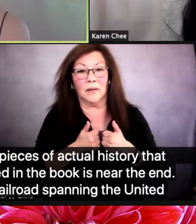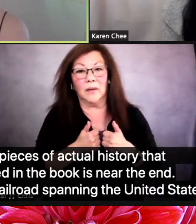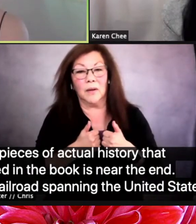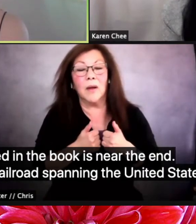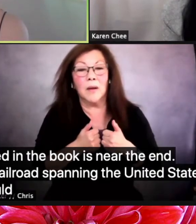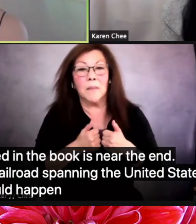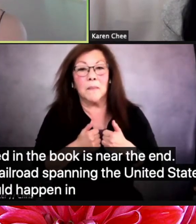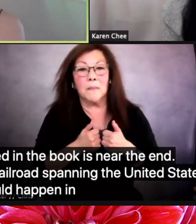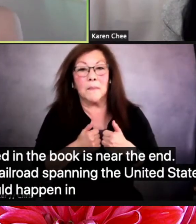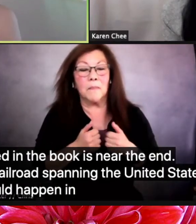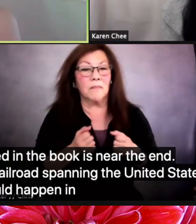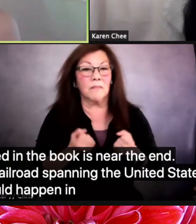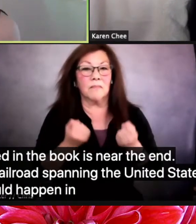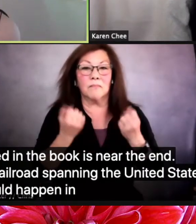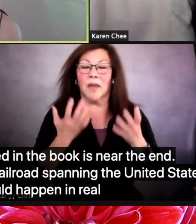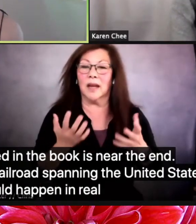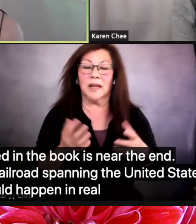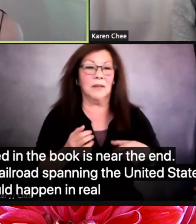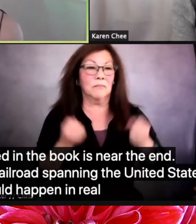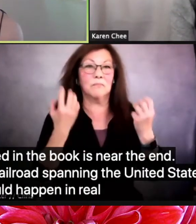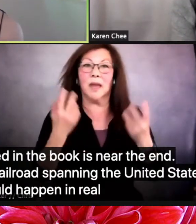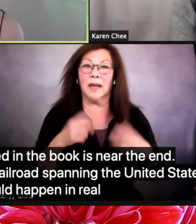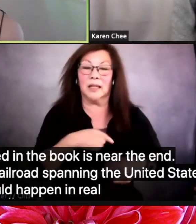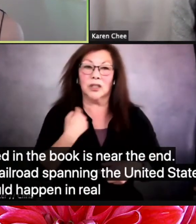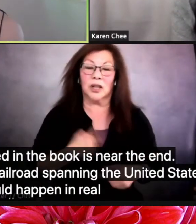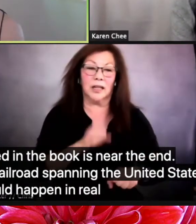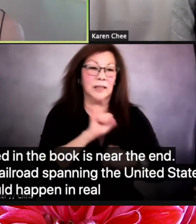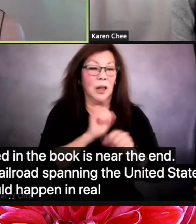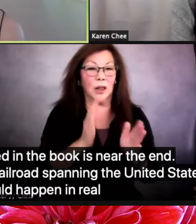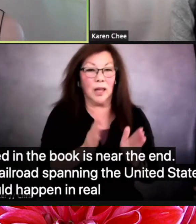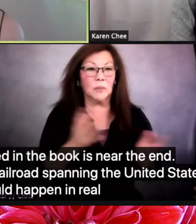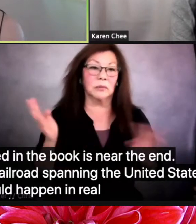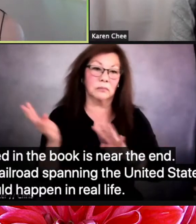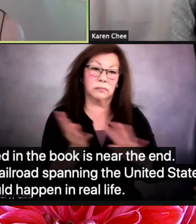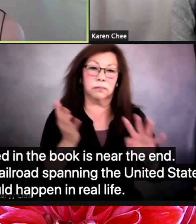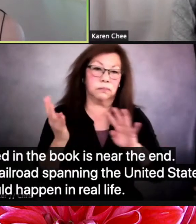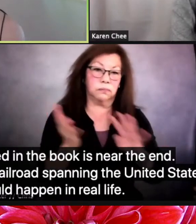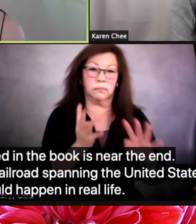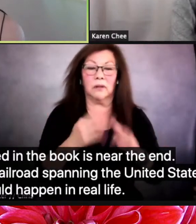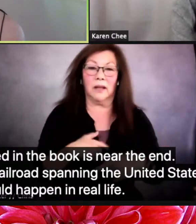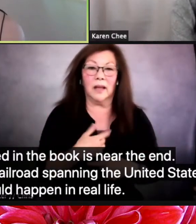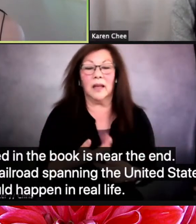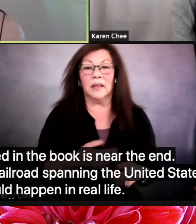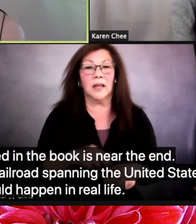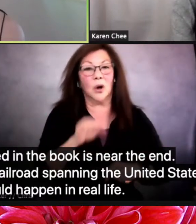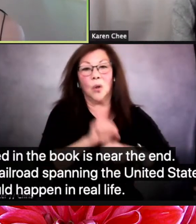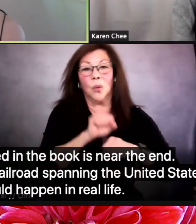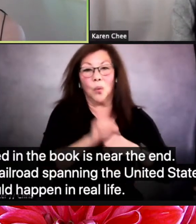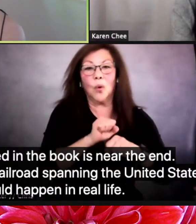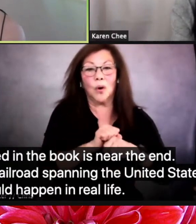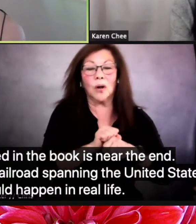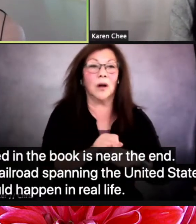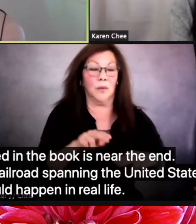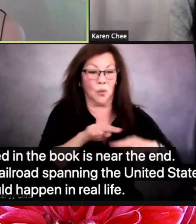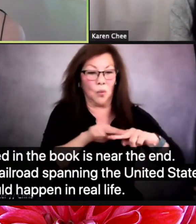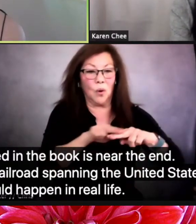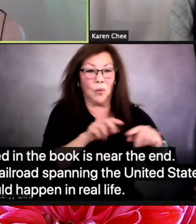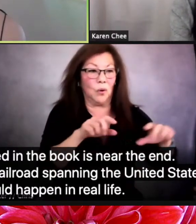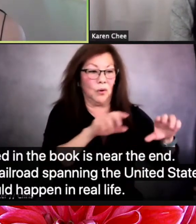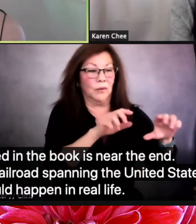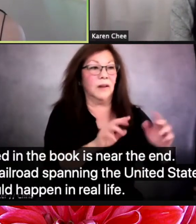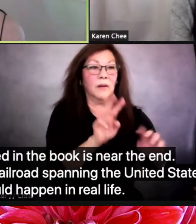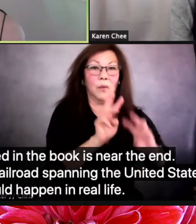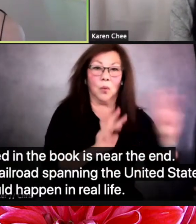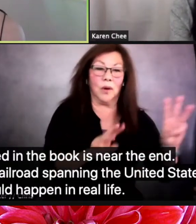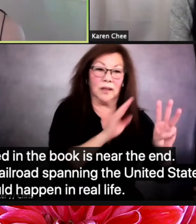boatloads of Chinese laborers were brought over, and they did a lot of the final work on the railroad in the West. And it was like